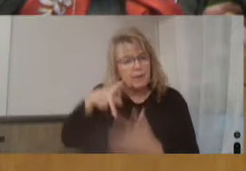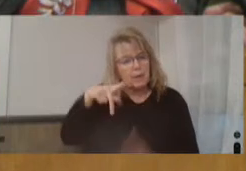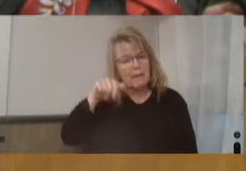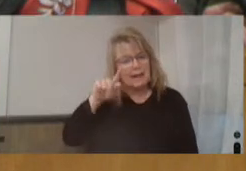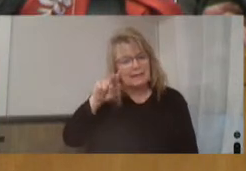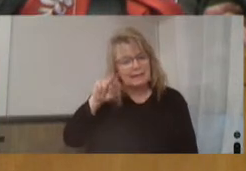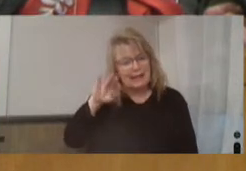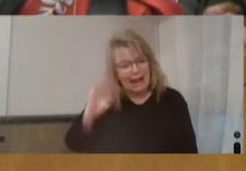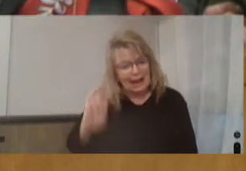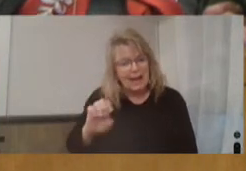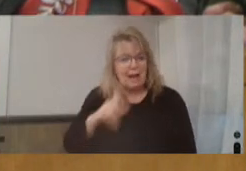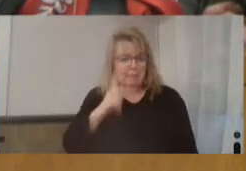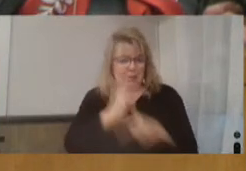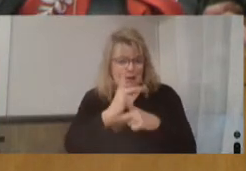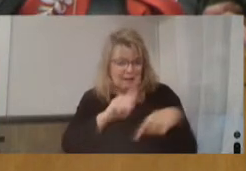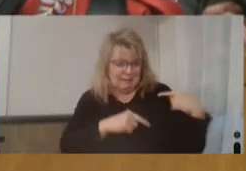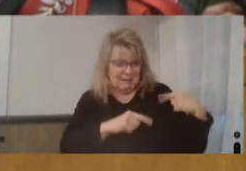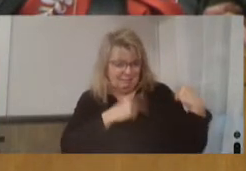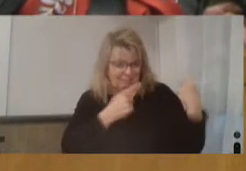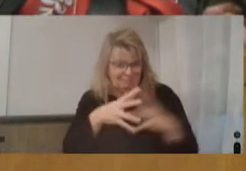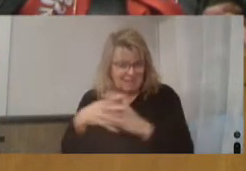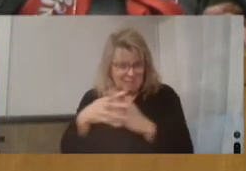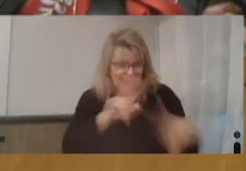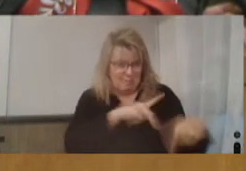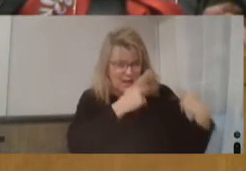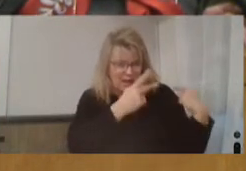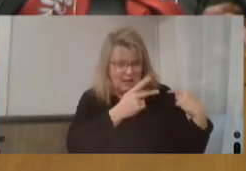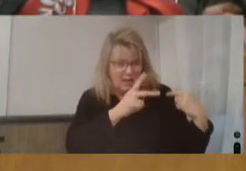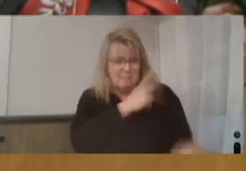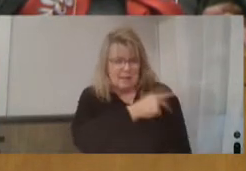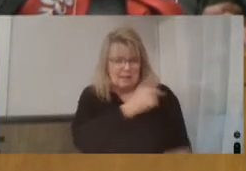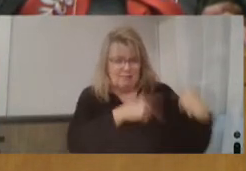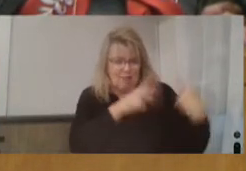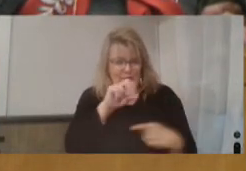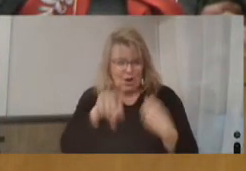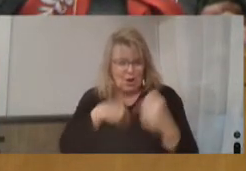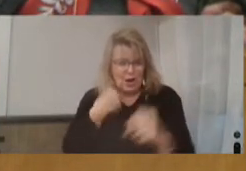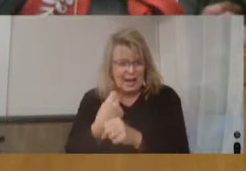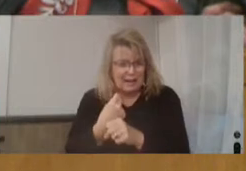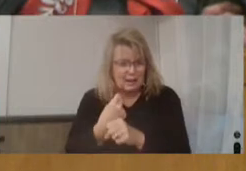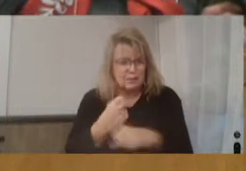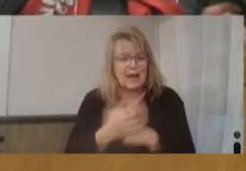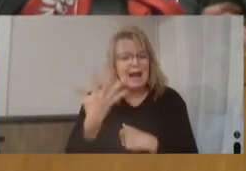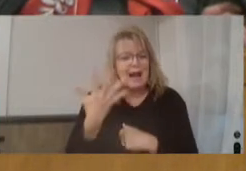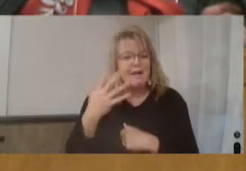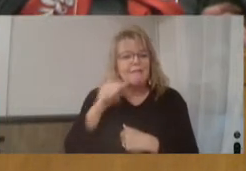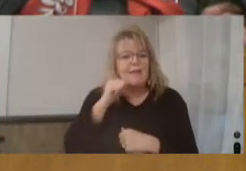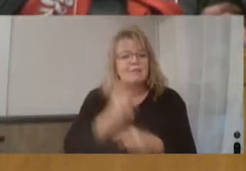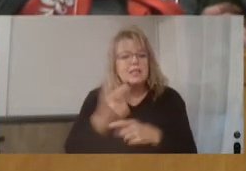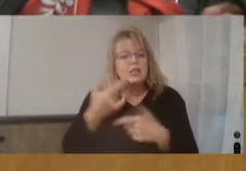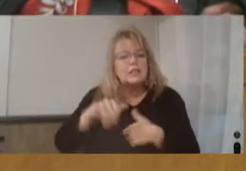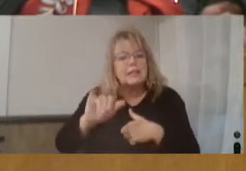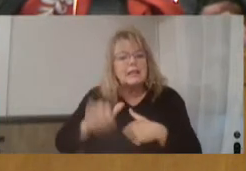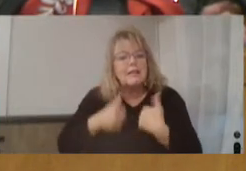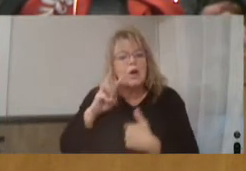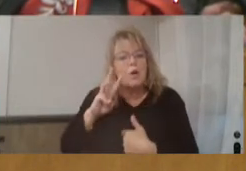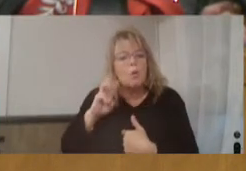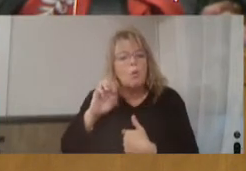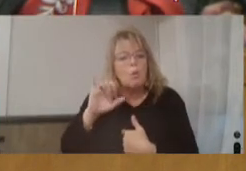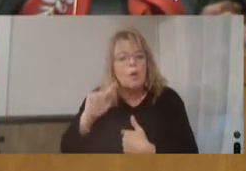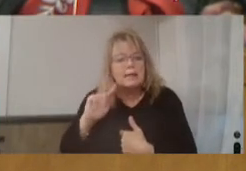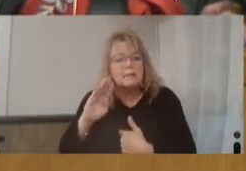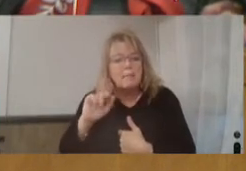American patients for the last 30 years. I have a large family, including 5 sisters, still living in West Bank. So this is very personal